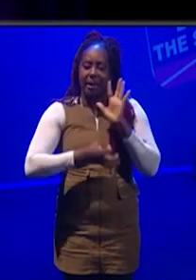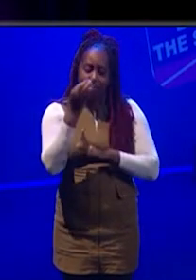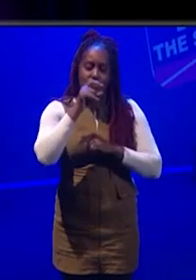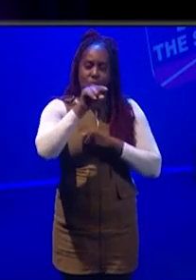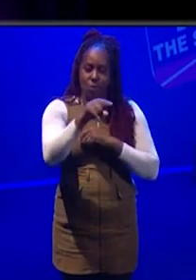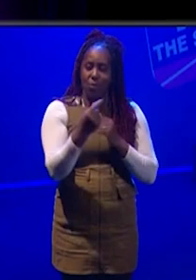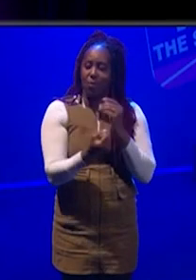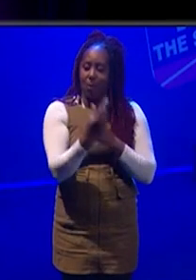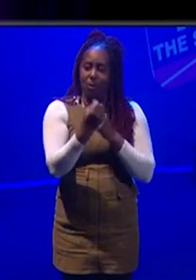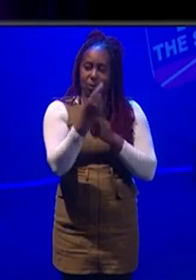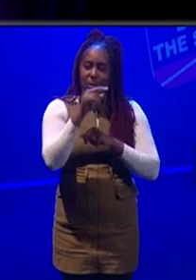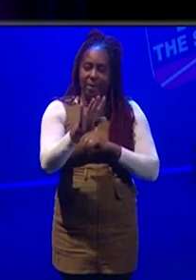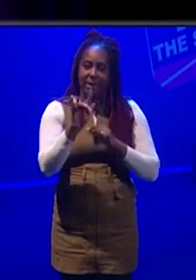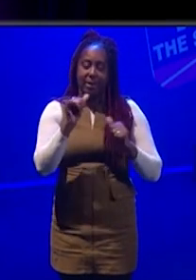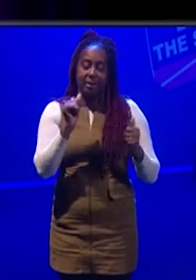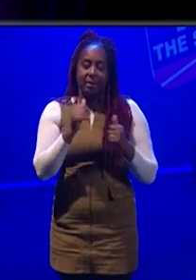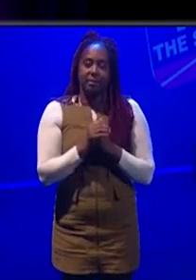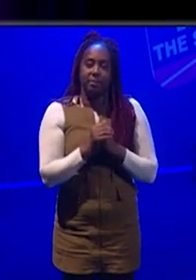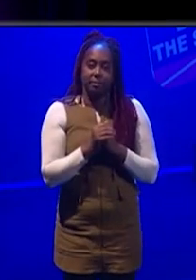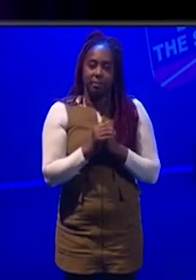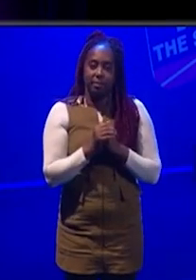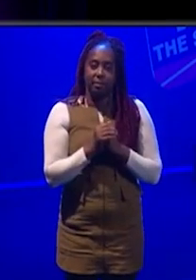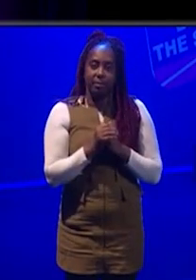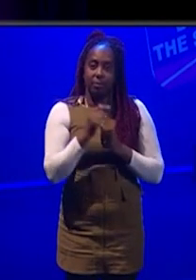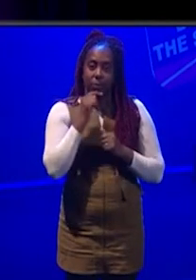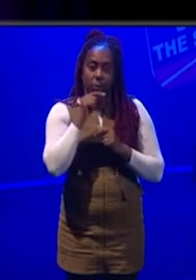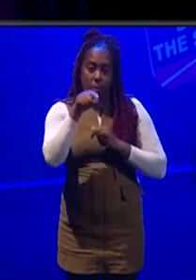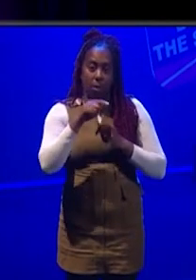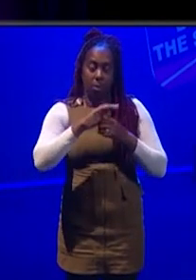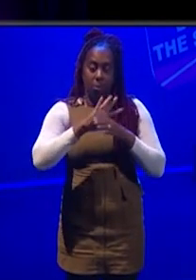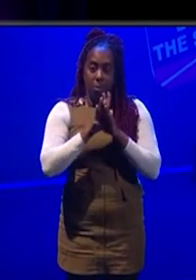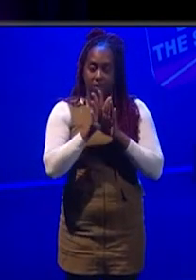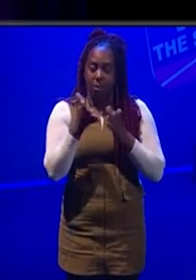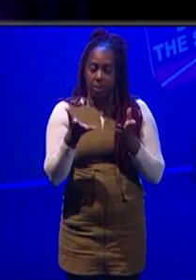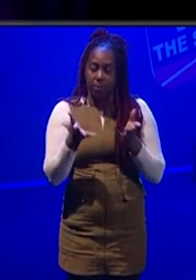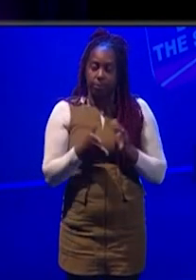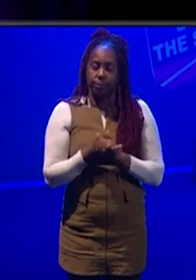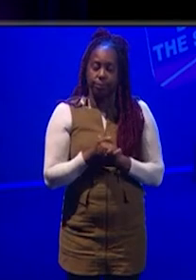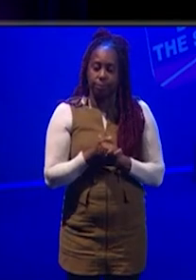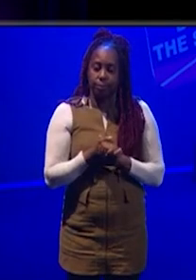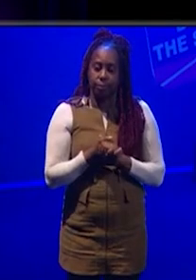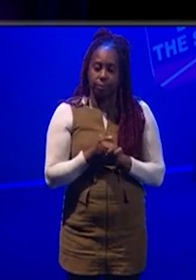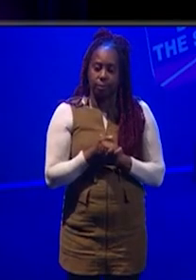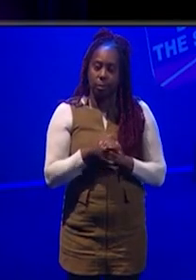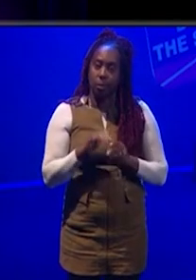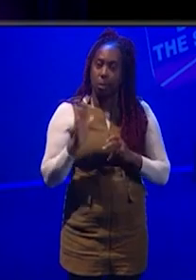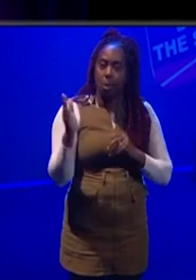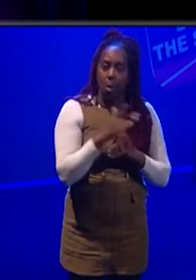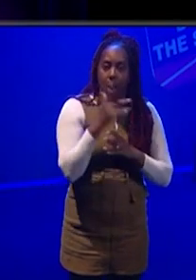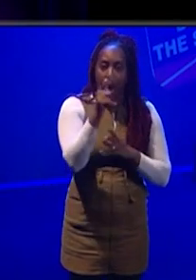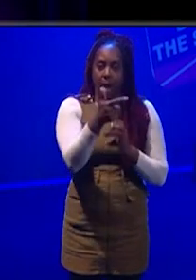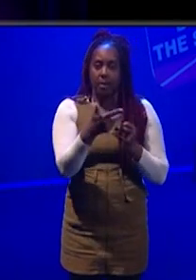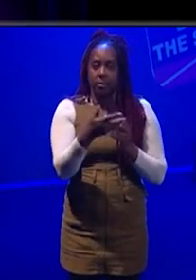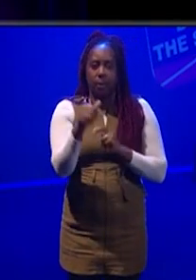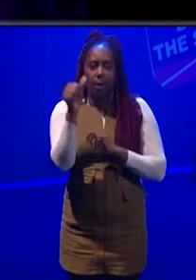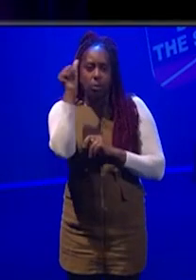and opportunities that have been heightened by or arisen due to the pandemic. I think we would all like to acknowledge